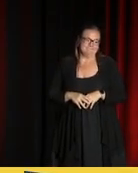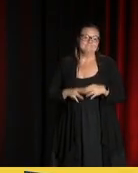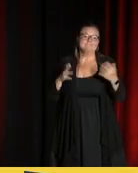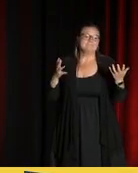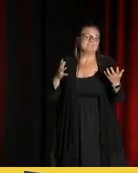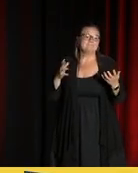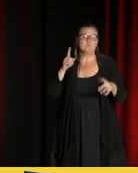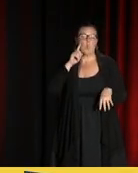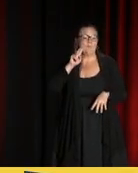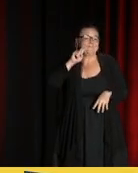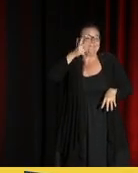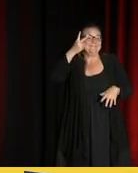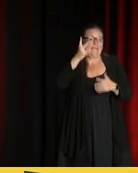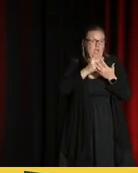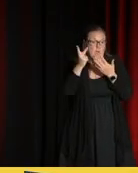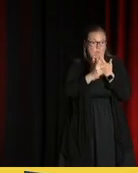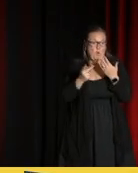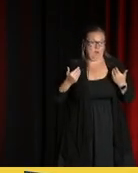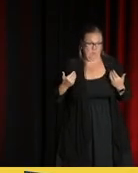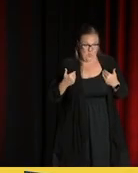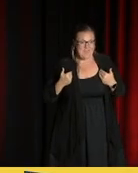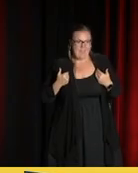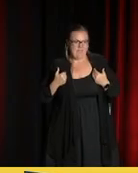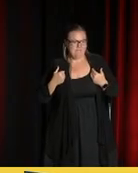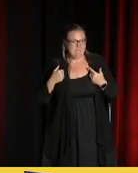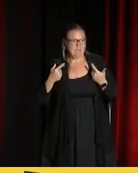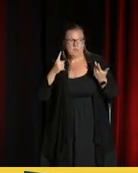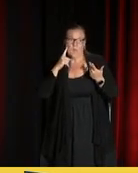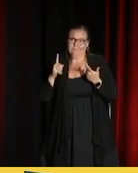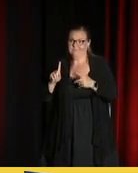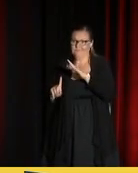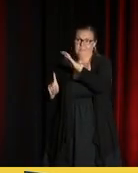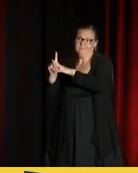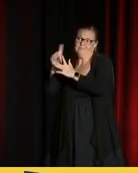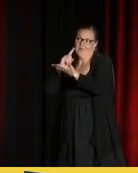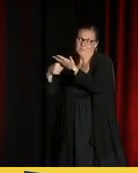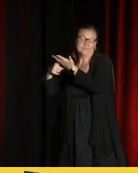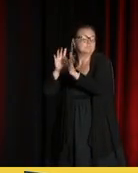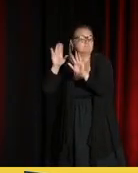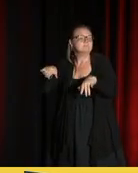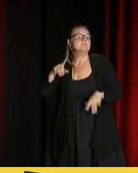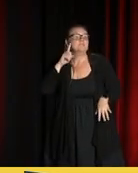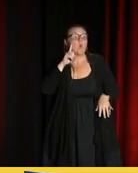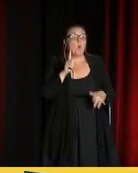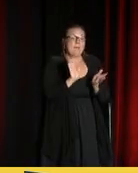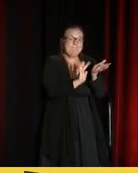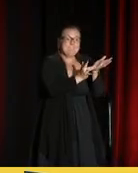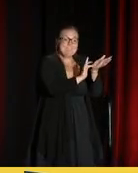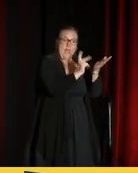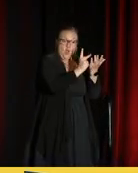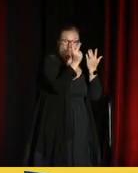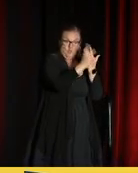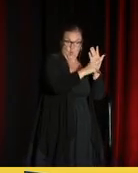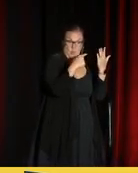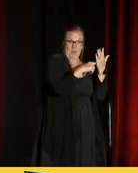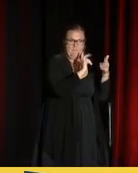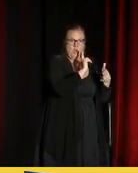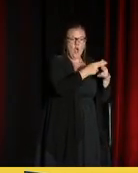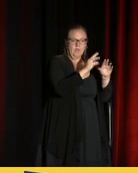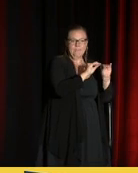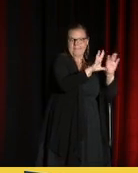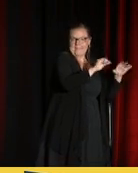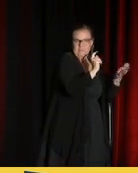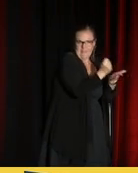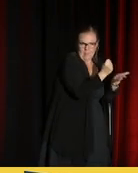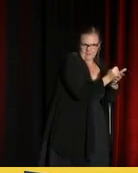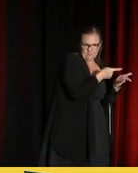There's a second program that we have, and when it pops up, I'll talk about it. Second program, so the medical program is called Magic Therapy.